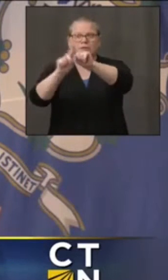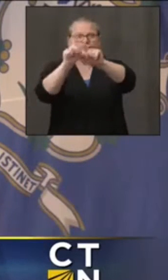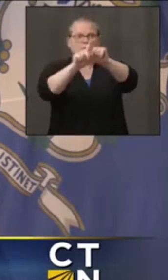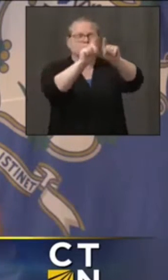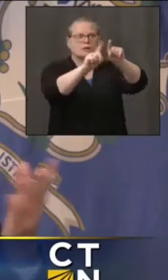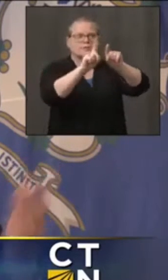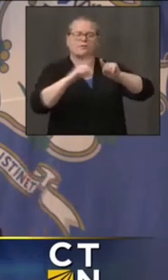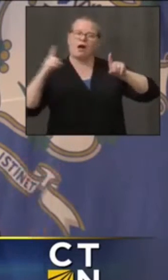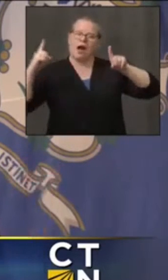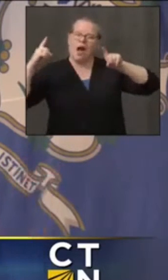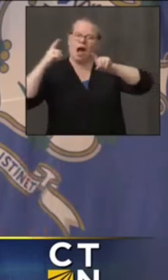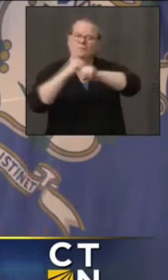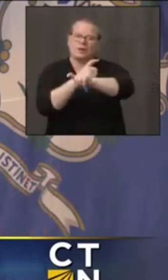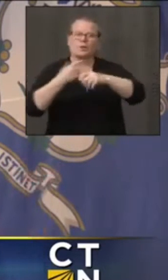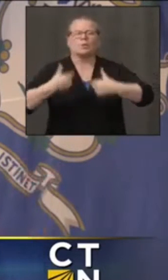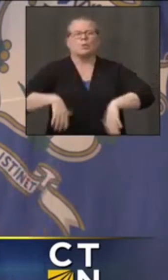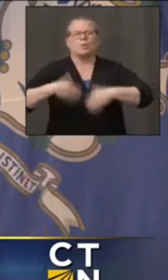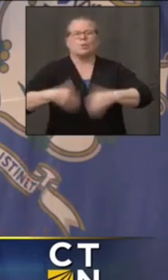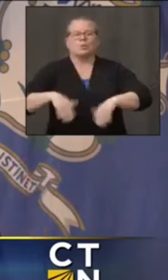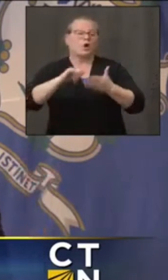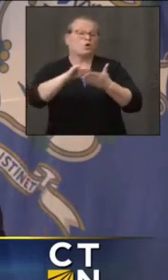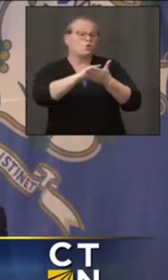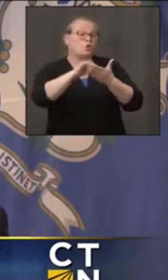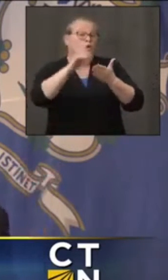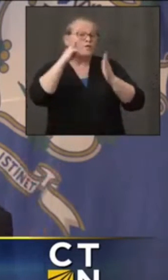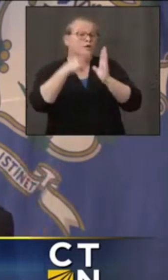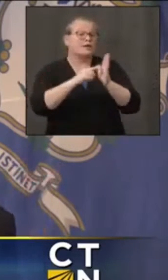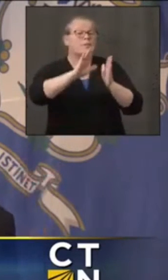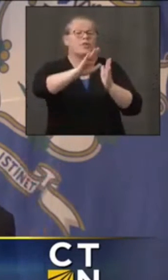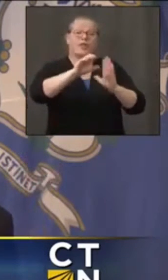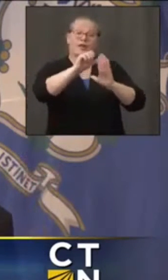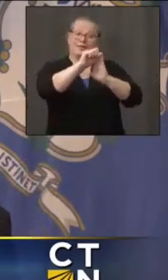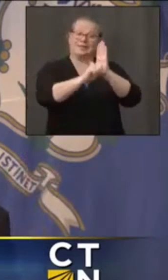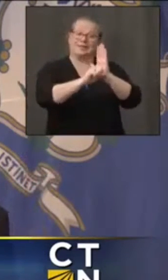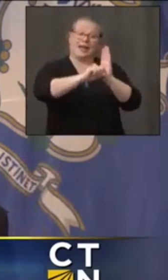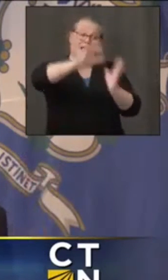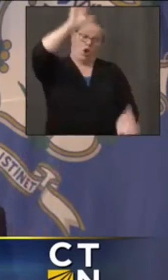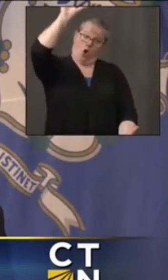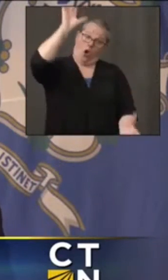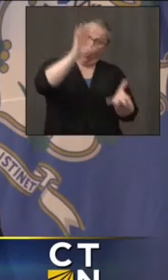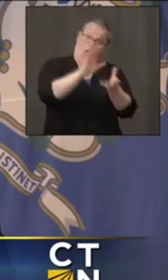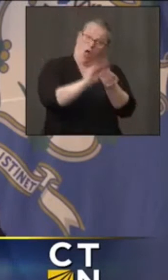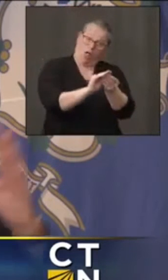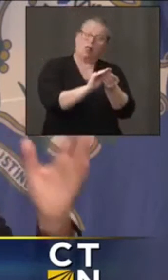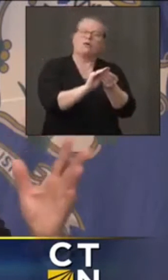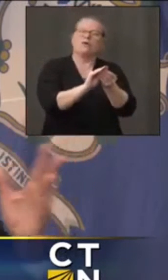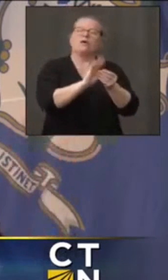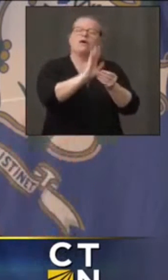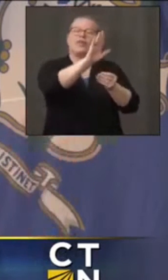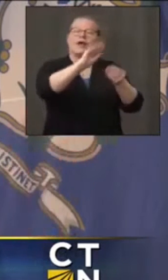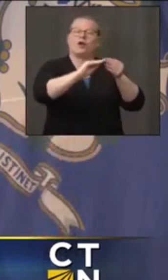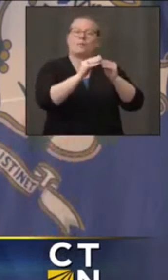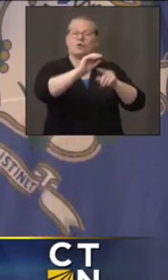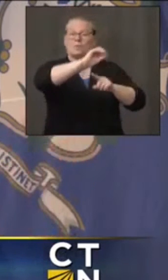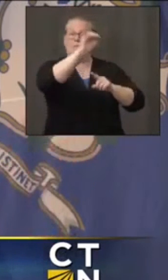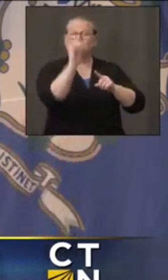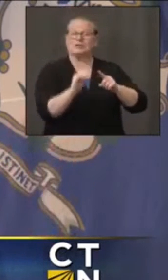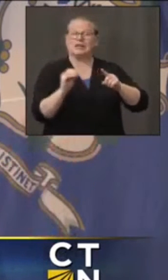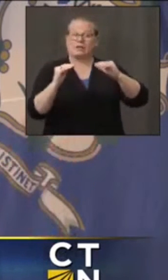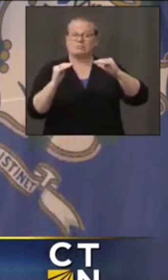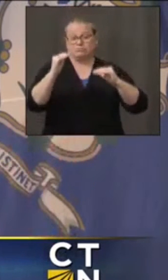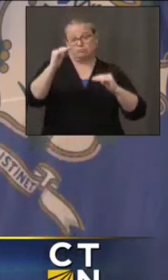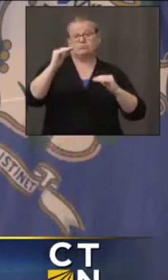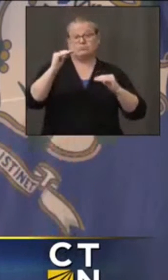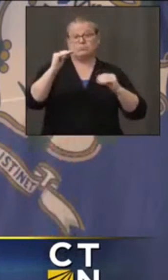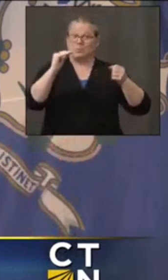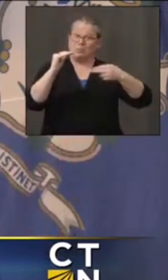rate lower than Connecticut, but you do have these red-hot pockets. Just like you saw on the globe, you see that in parts